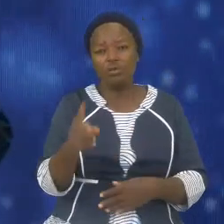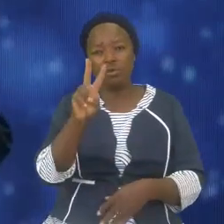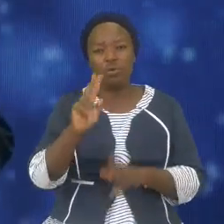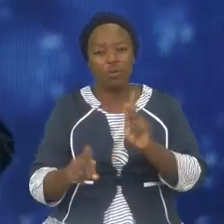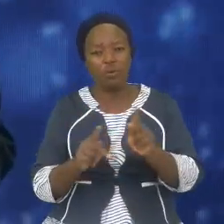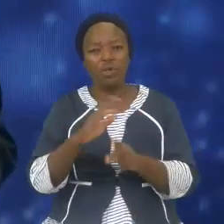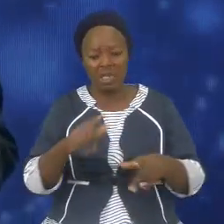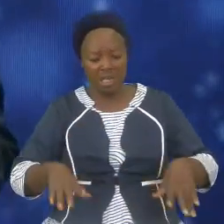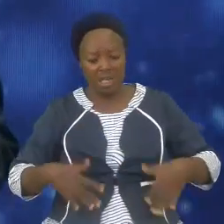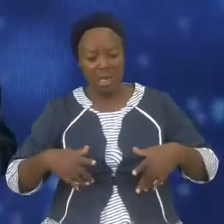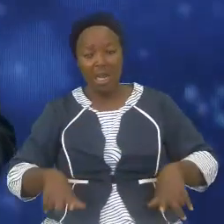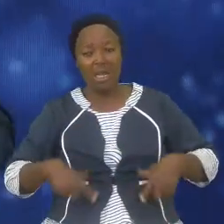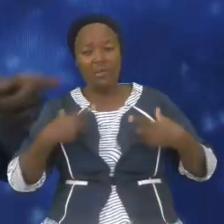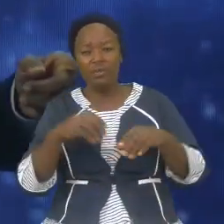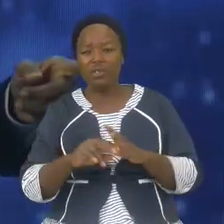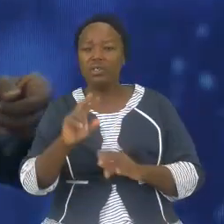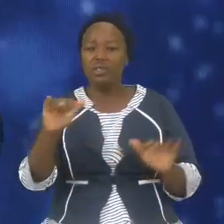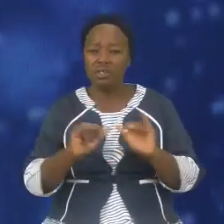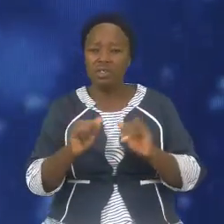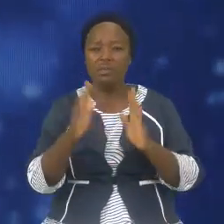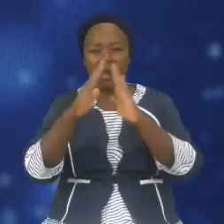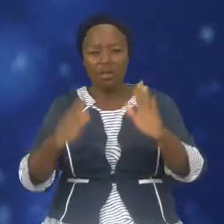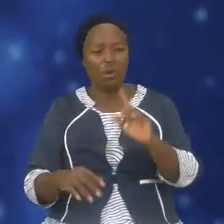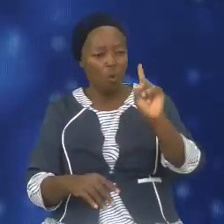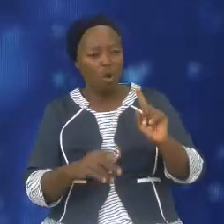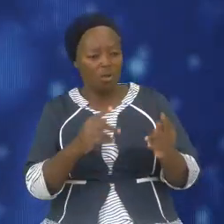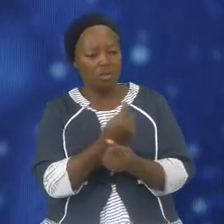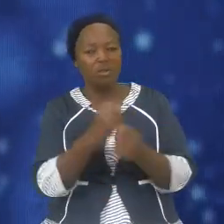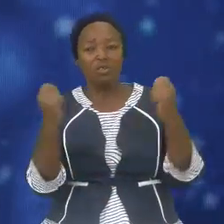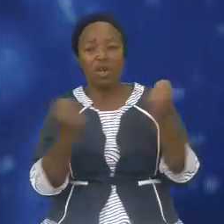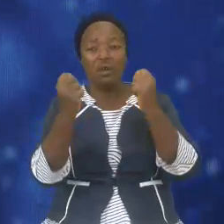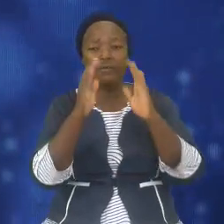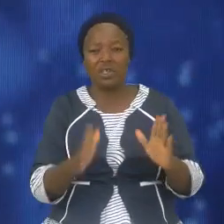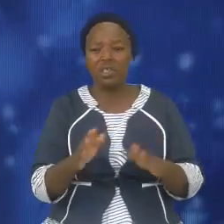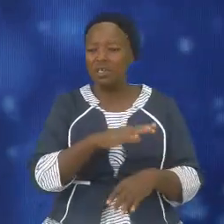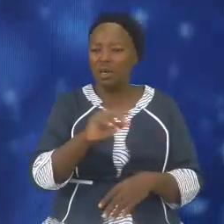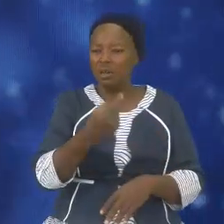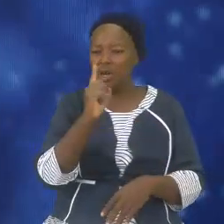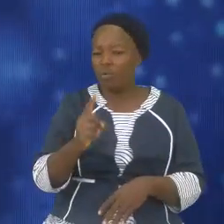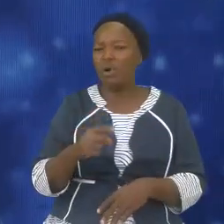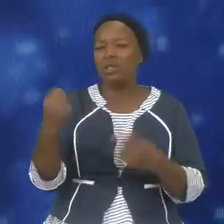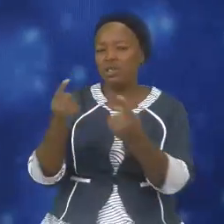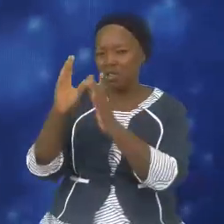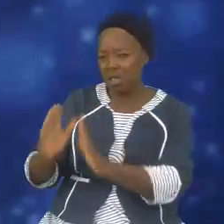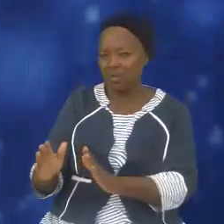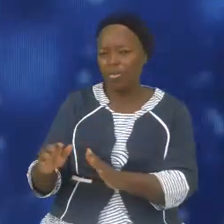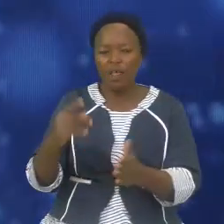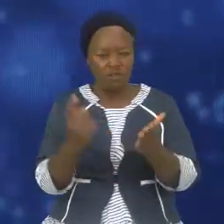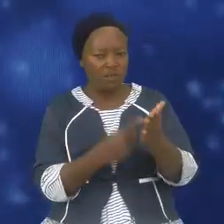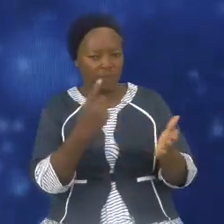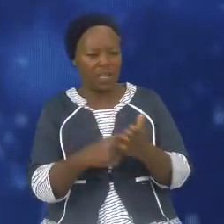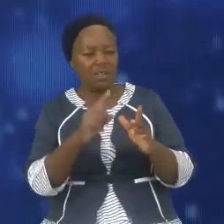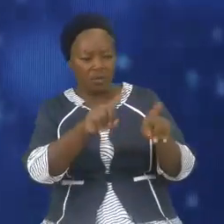the same house. One triumphant, the other one a transgressor. Sometimes they go to the